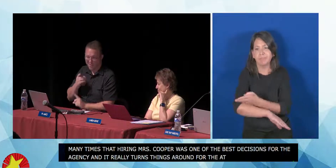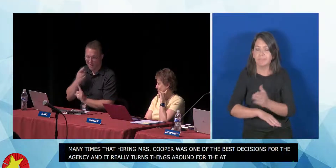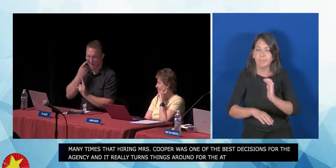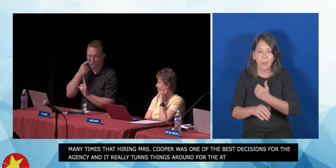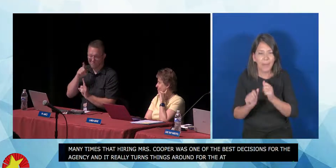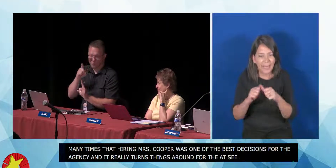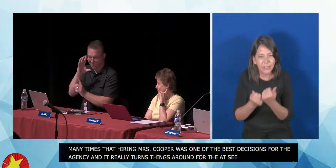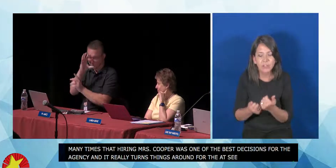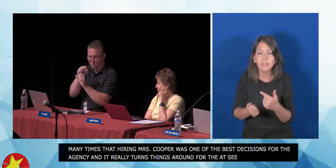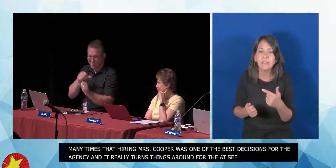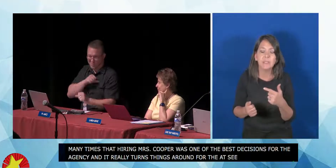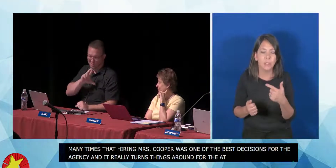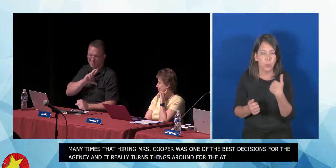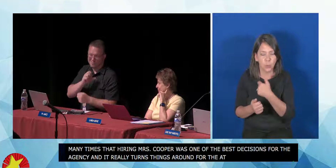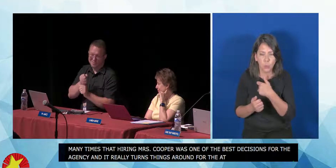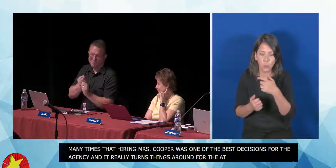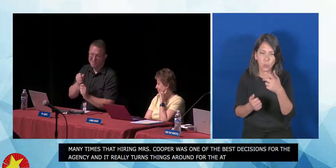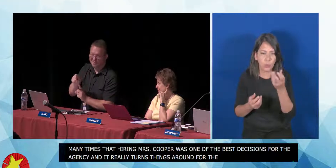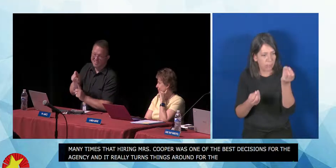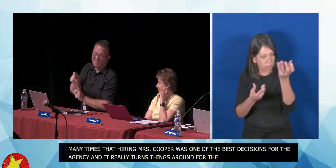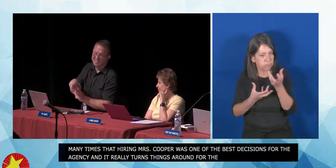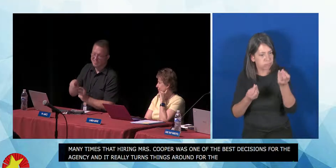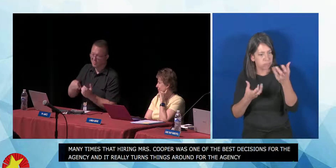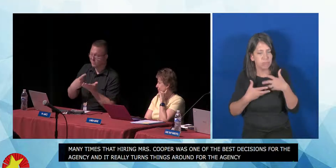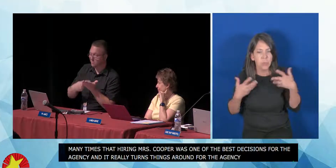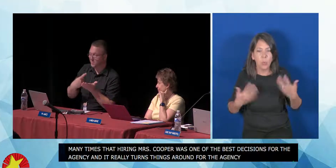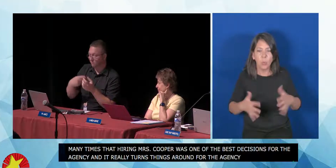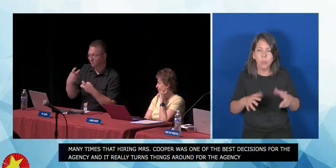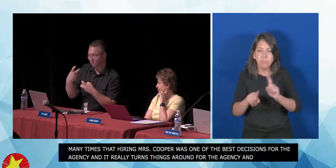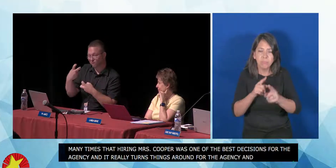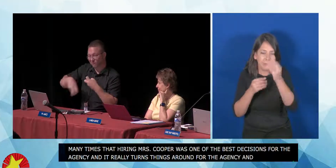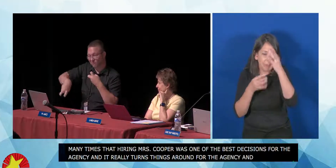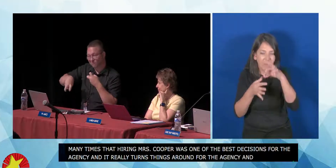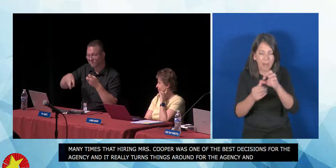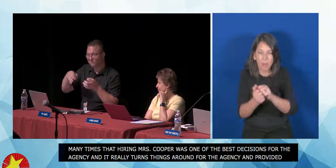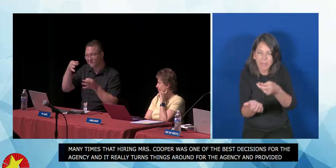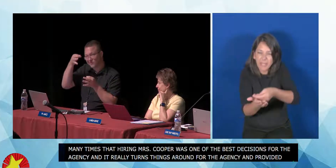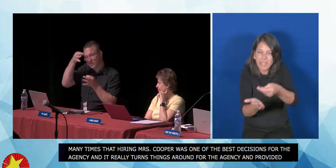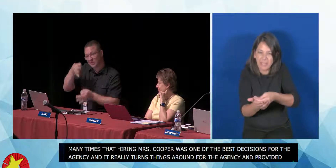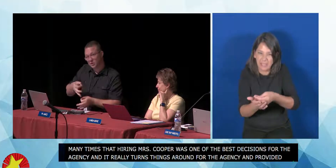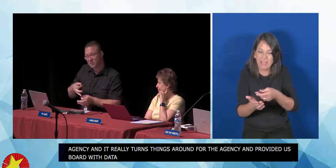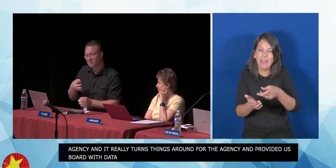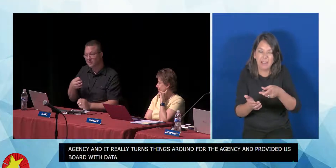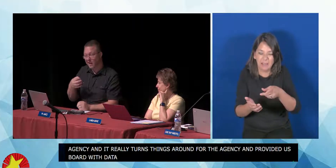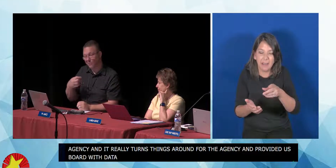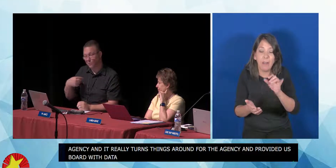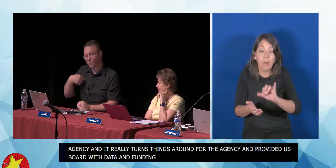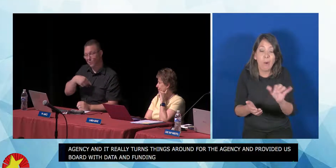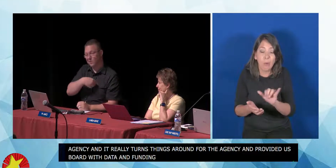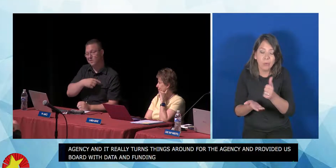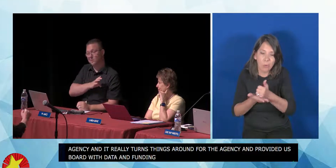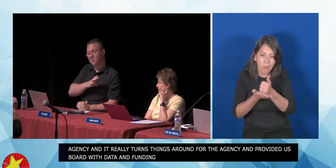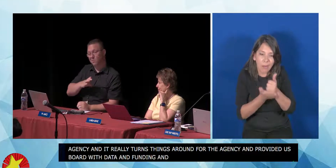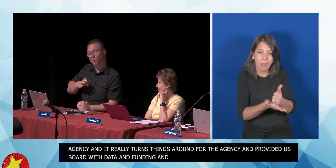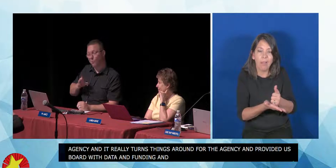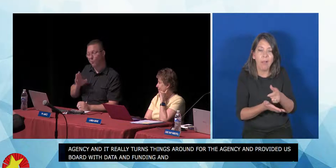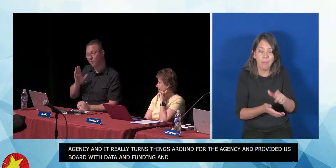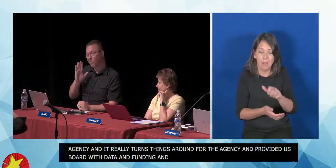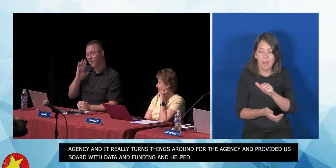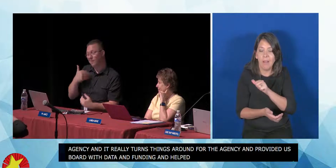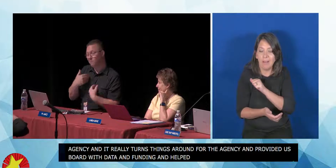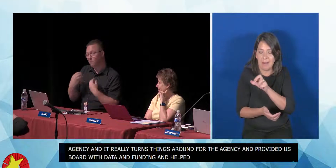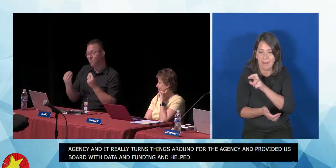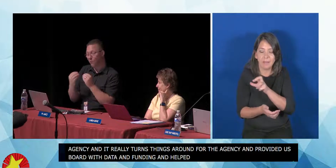provided the board with data on funding, and it helped Superintendent Annette Reichman make the